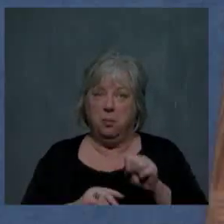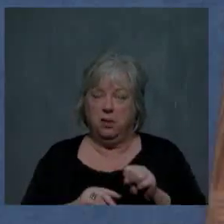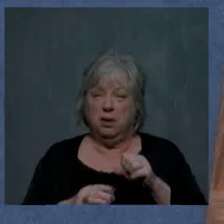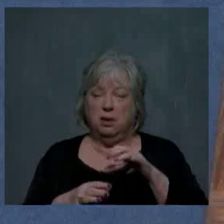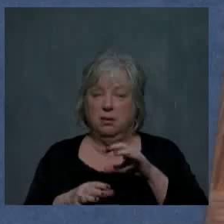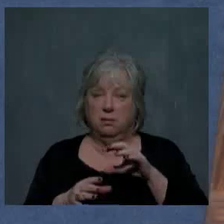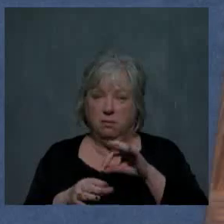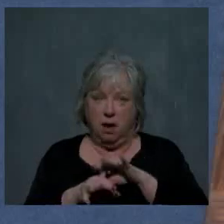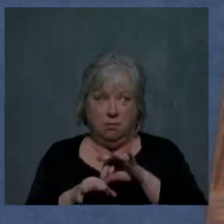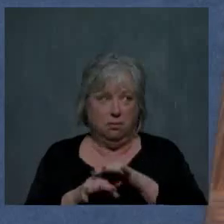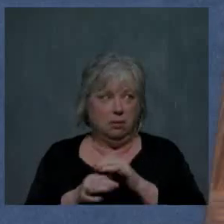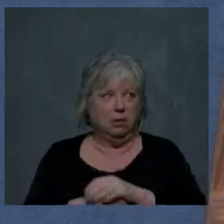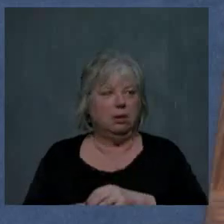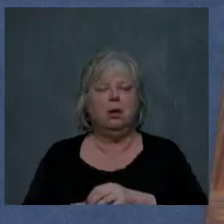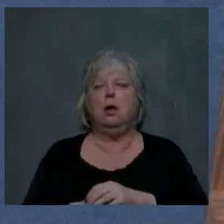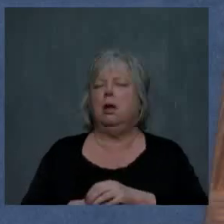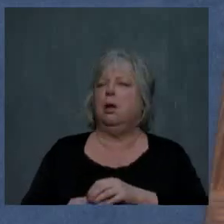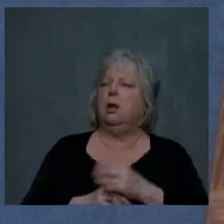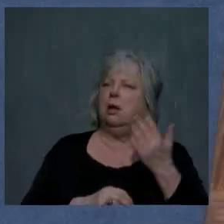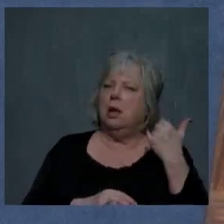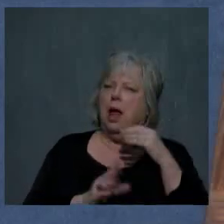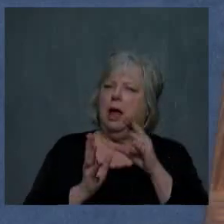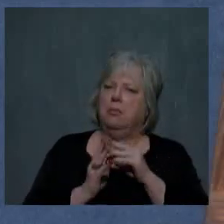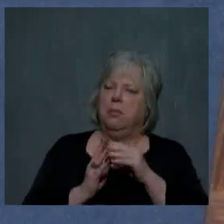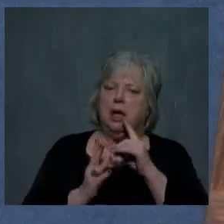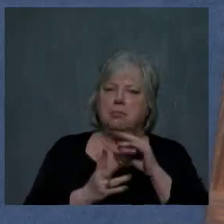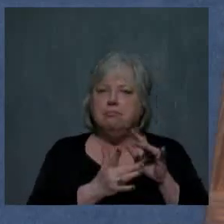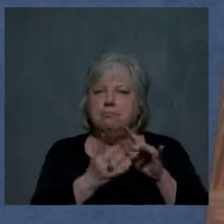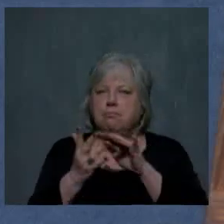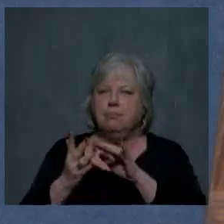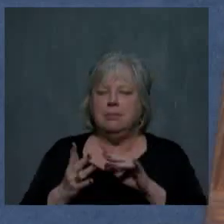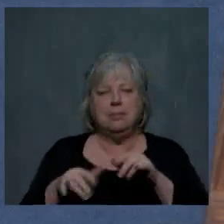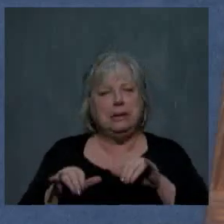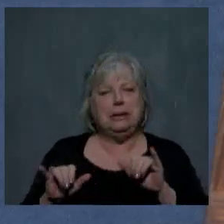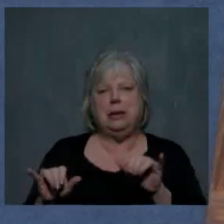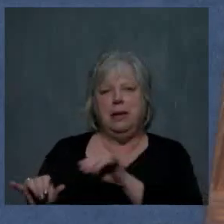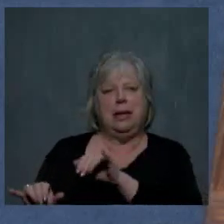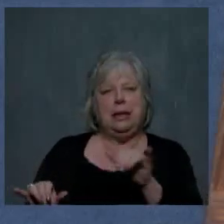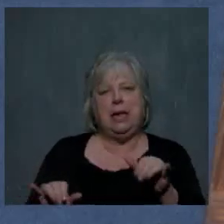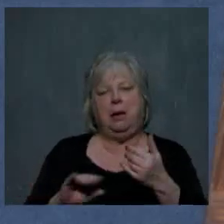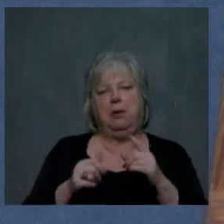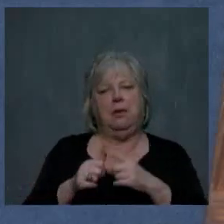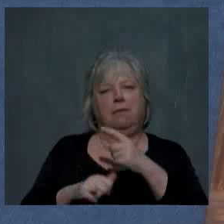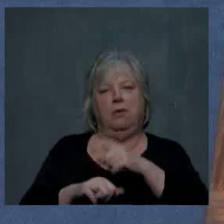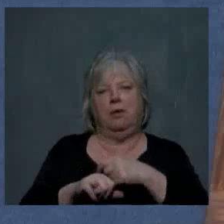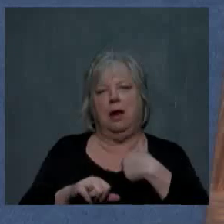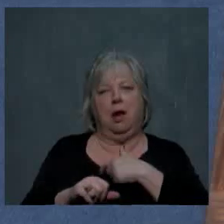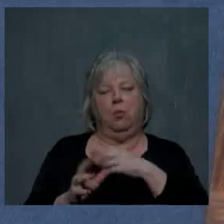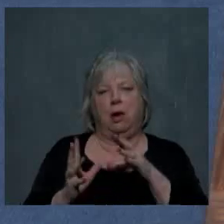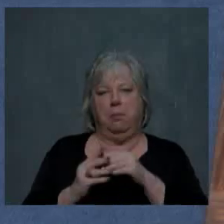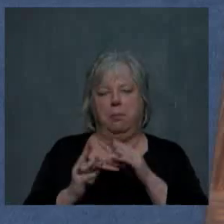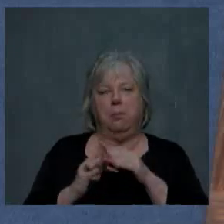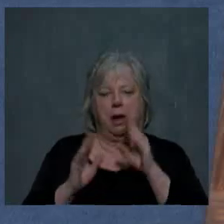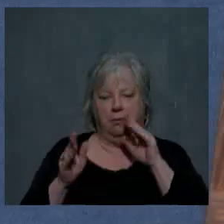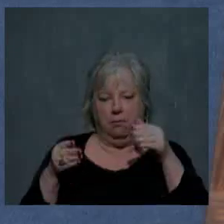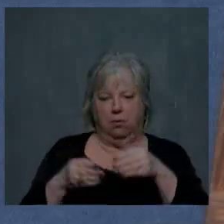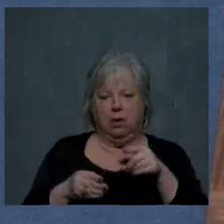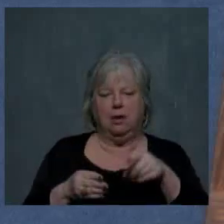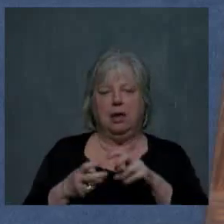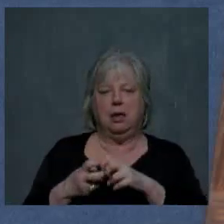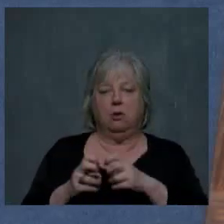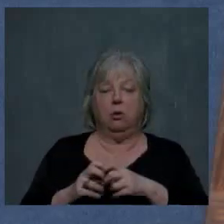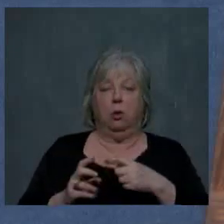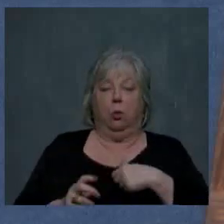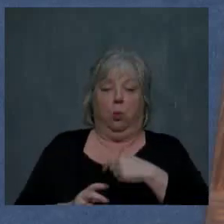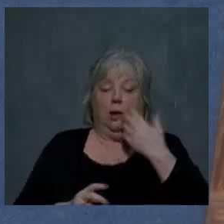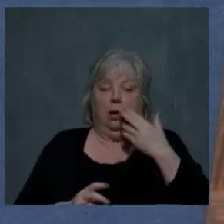meeting? Last meeting, the consensus was still the same as it was the first time that we met addressing the issue. We was not aware